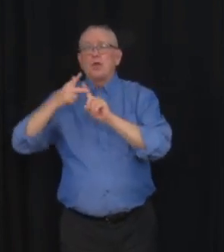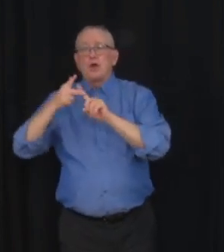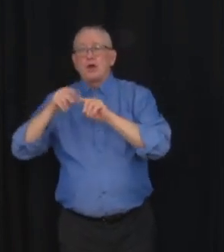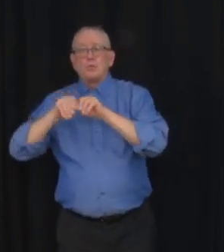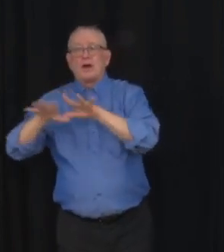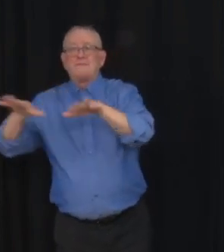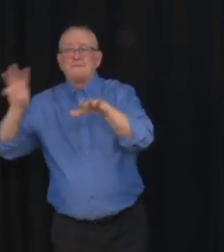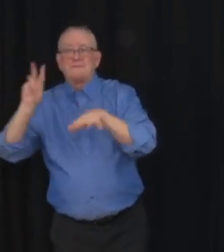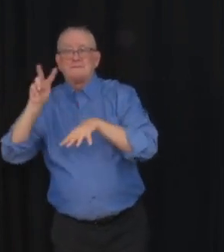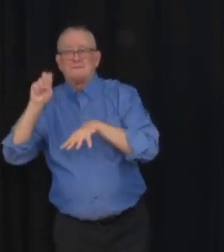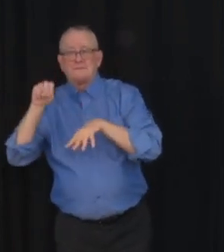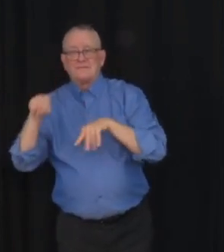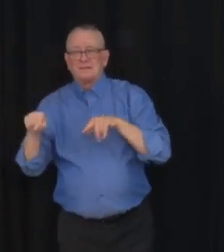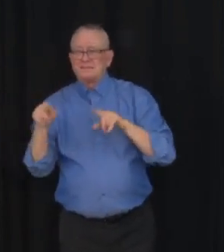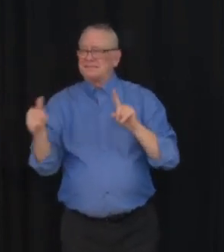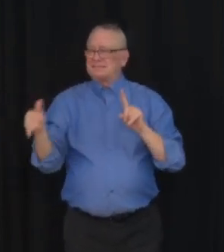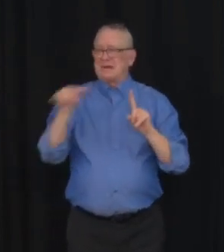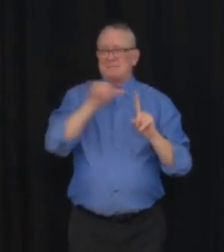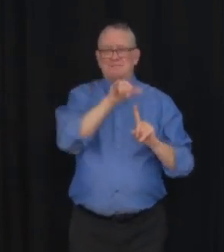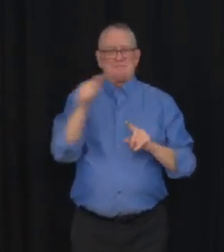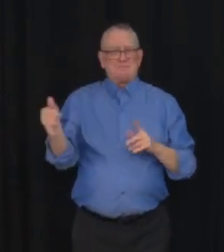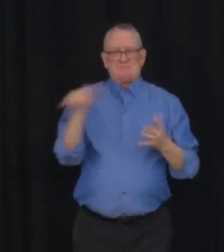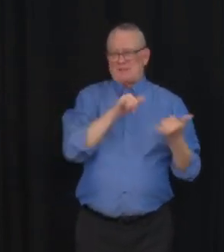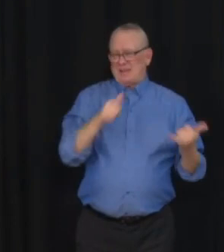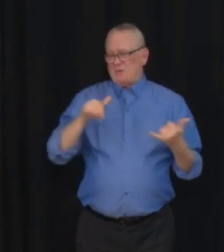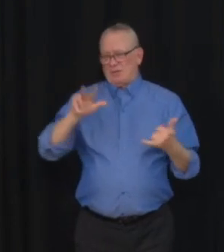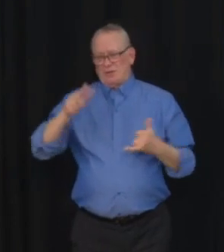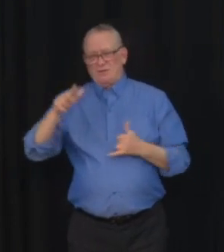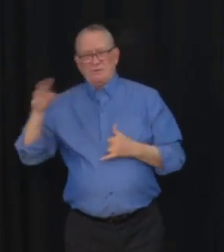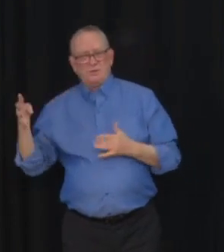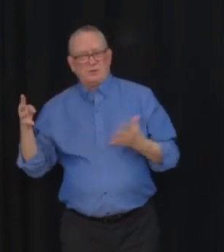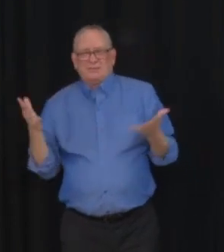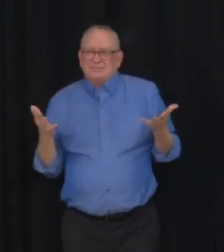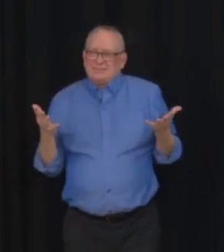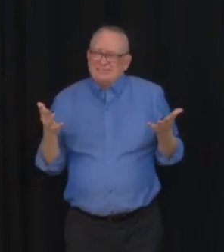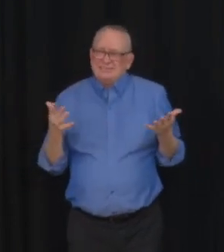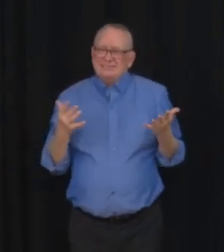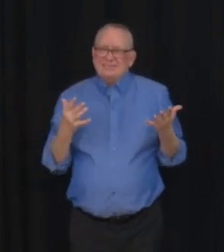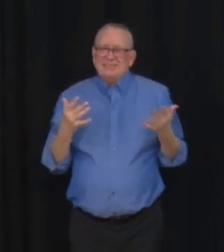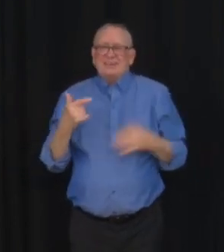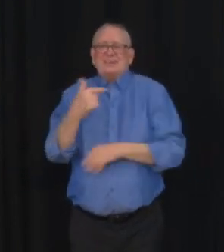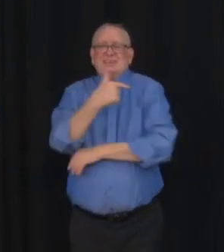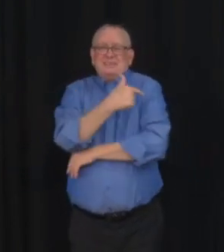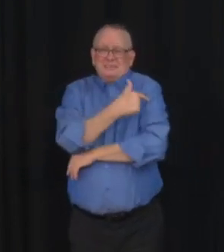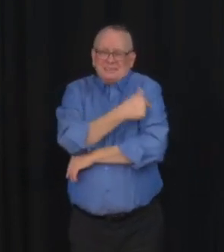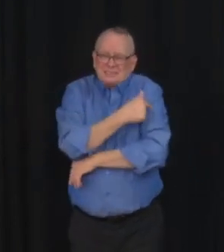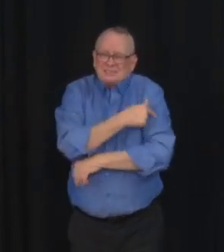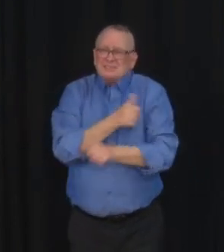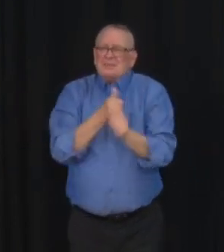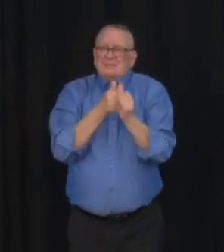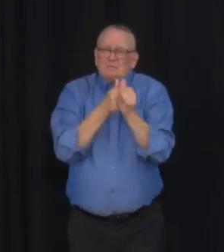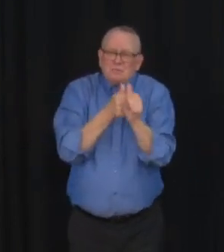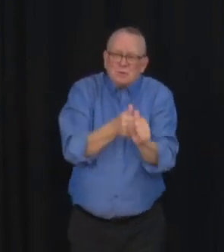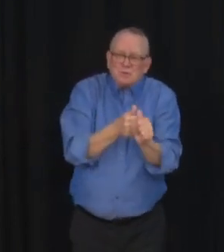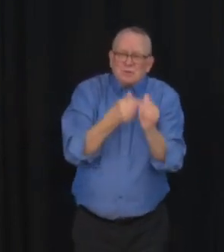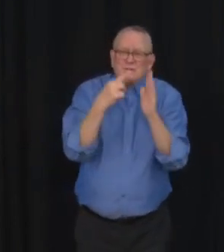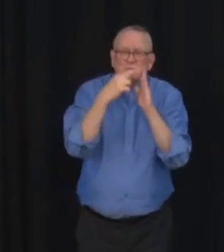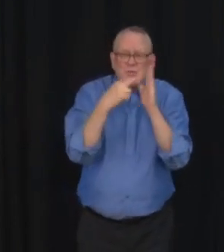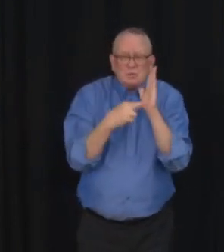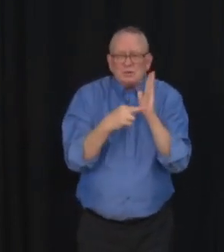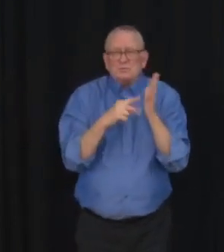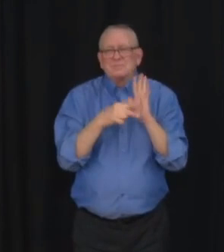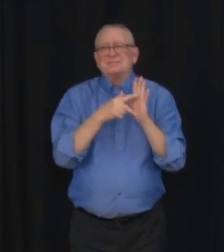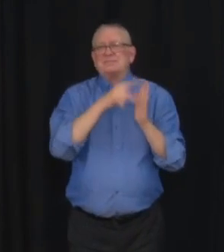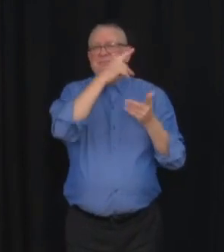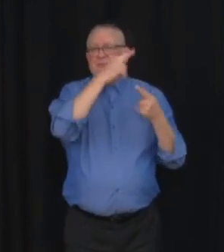why we're really needing to focus on protecting each other, both through vaccine and measures, and what a 5th wave might look like or how COVID